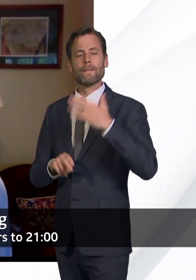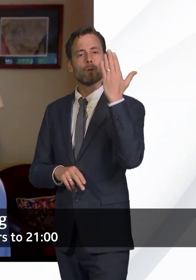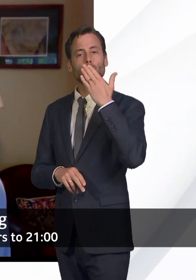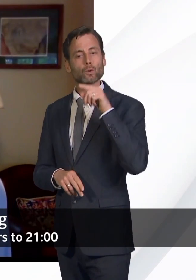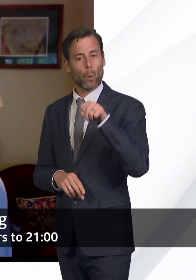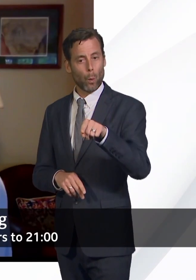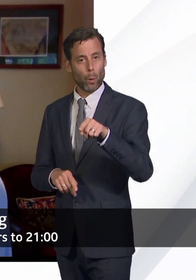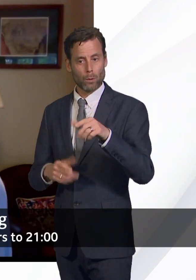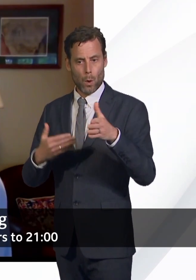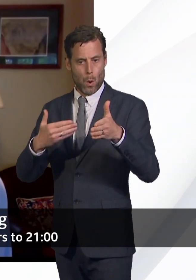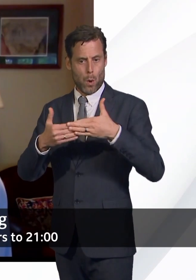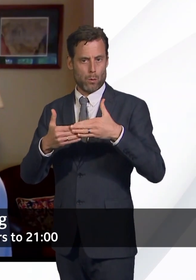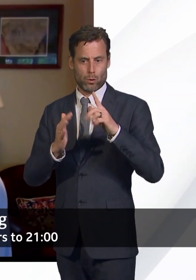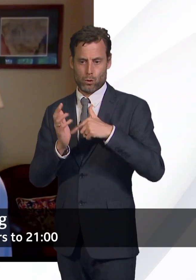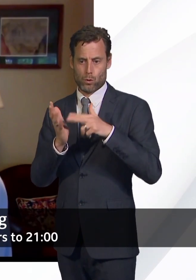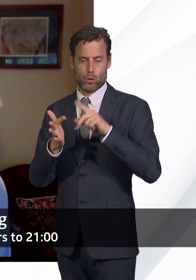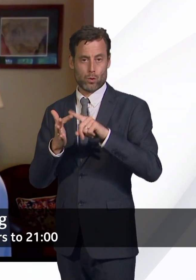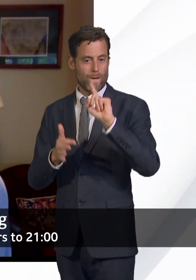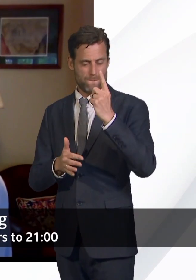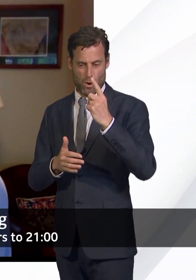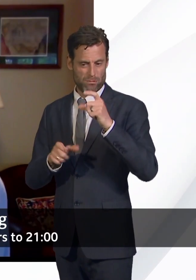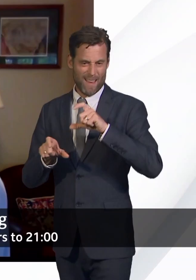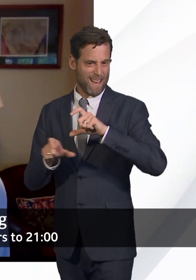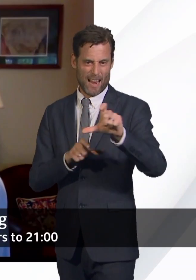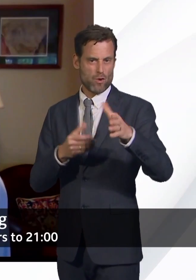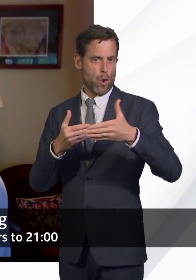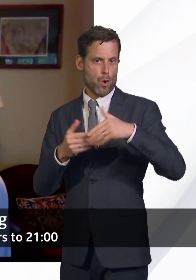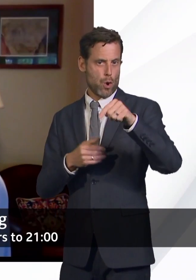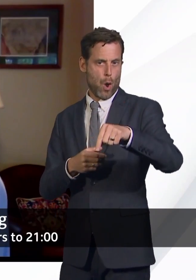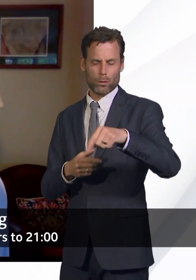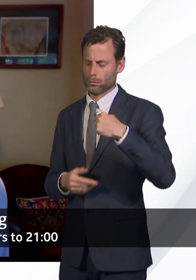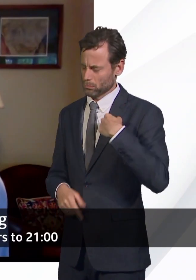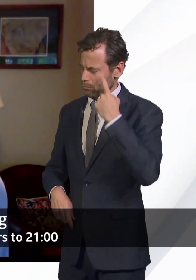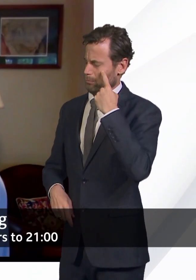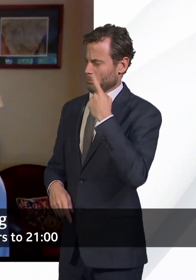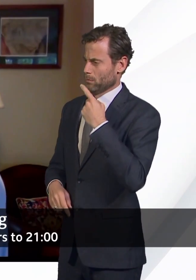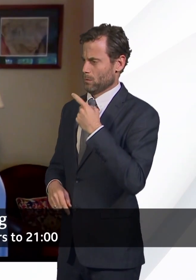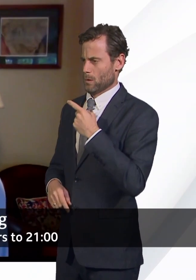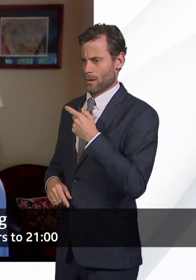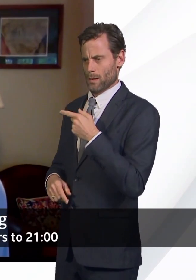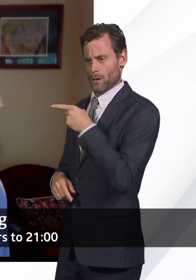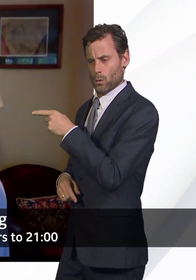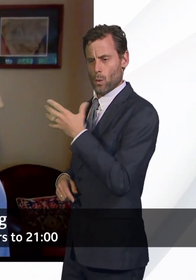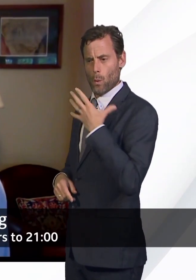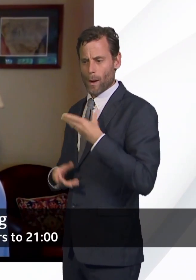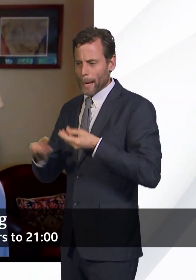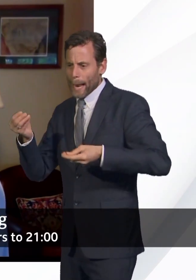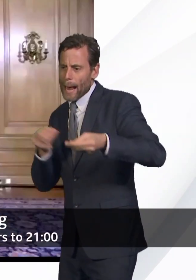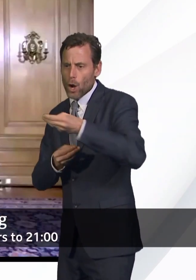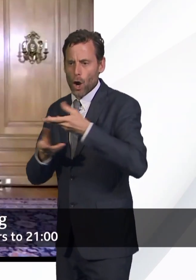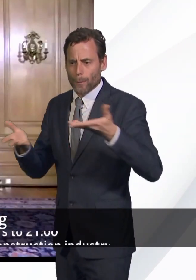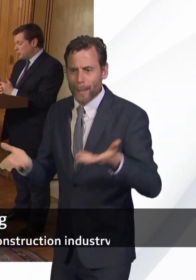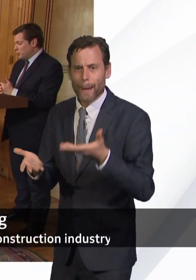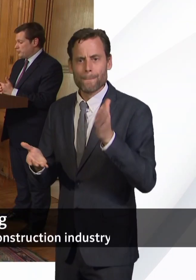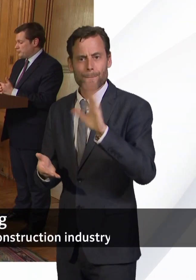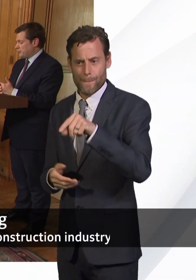of the unions are asking, how much of an effect that will have on your plans for economic recovery? Well, I